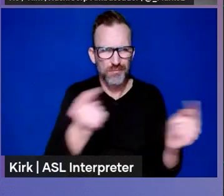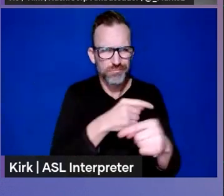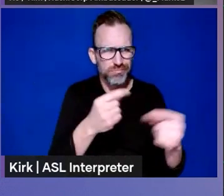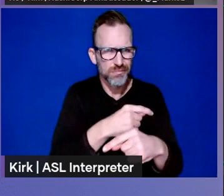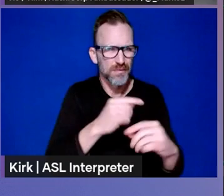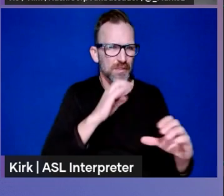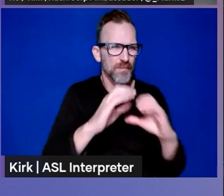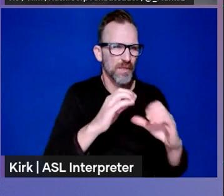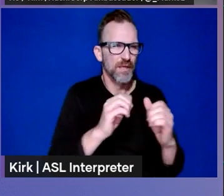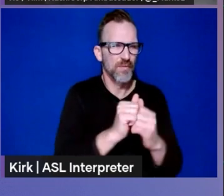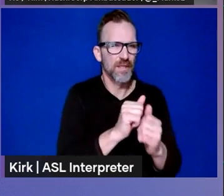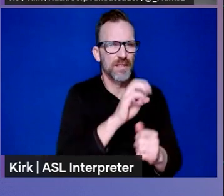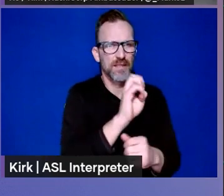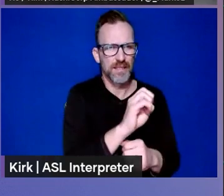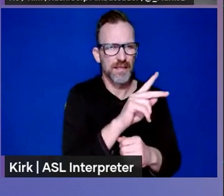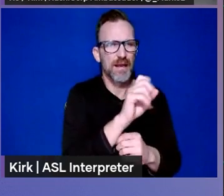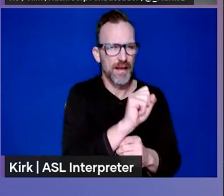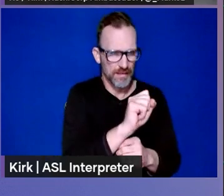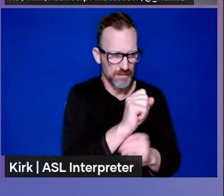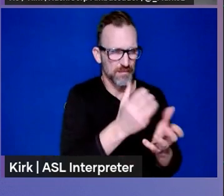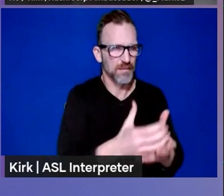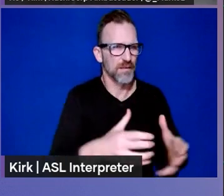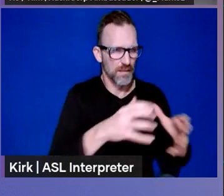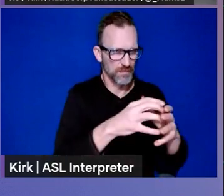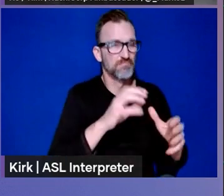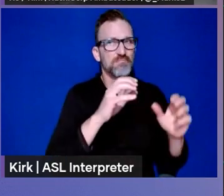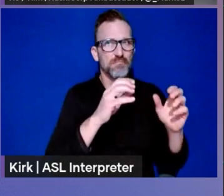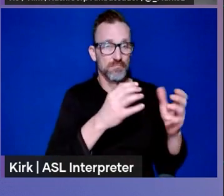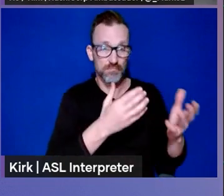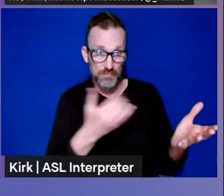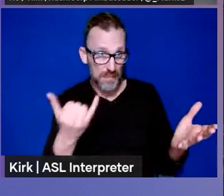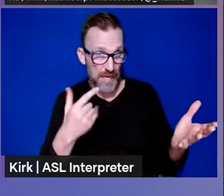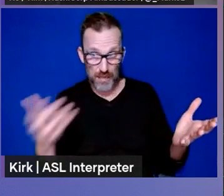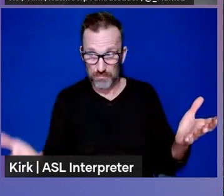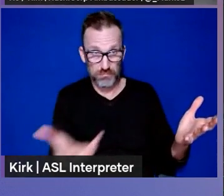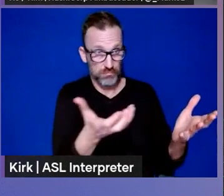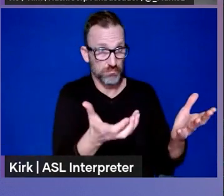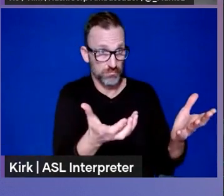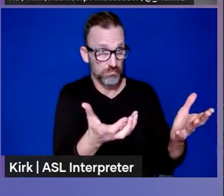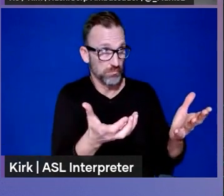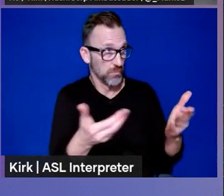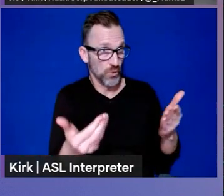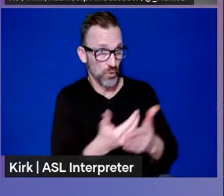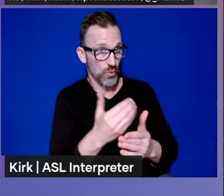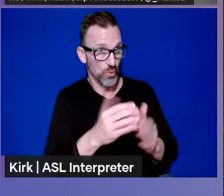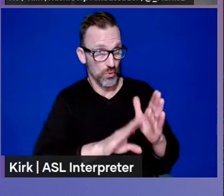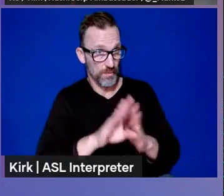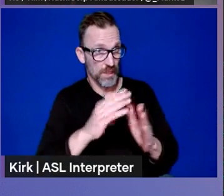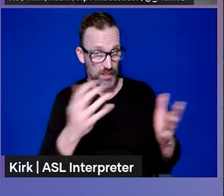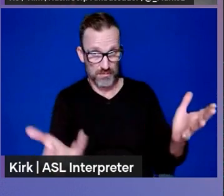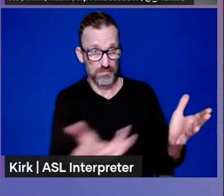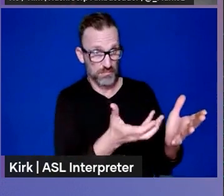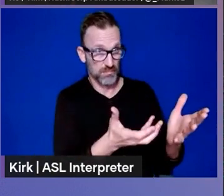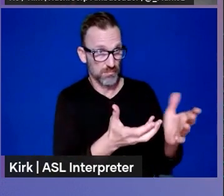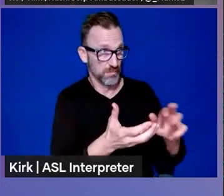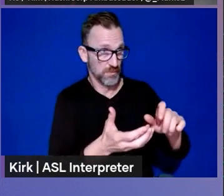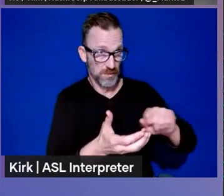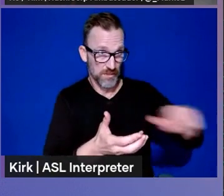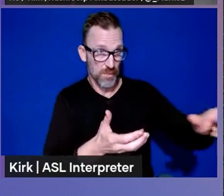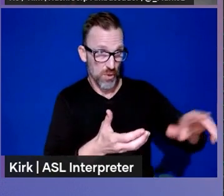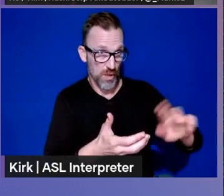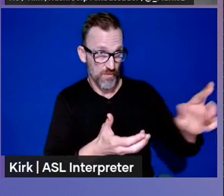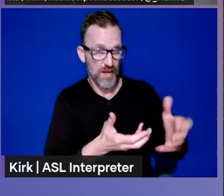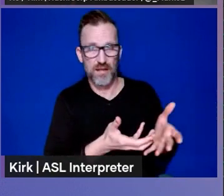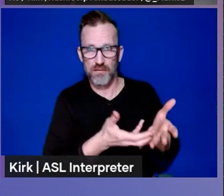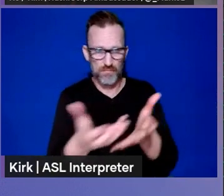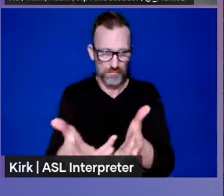and say, okay, we have a new build now. Let's go ahead and deploy that. So as you can see in live what it looks like.